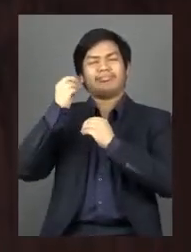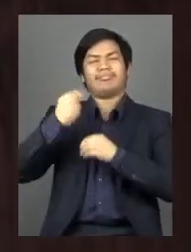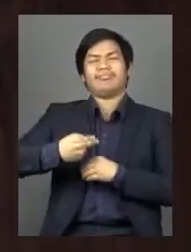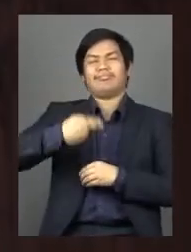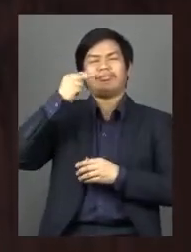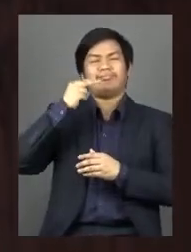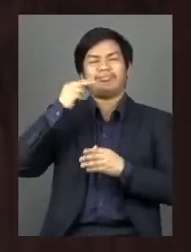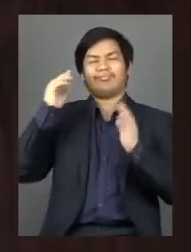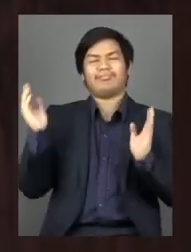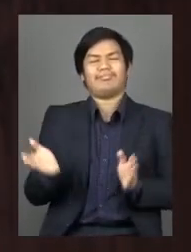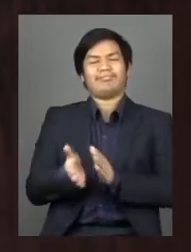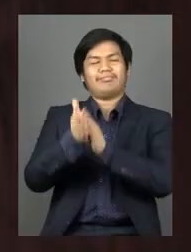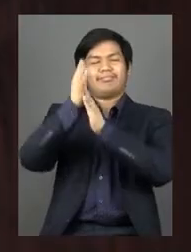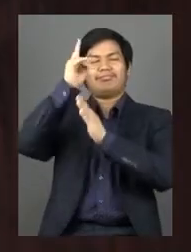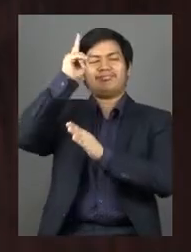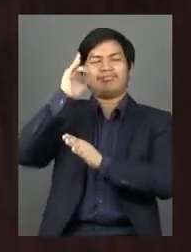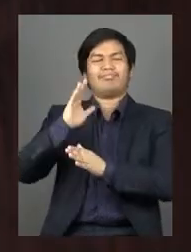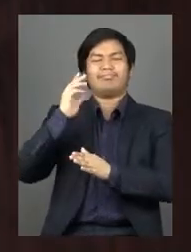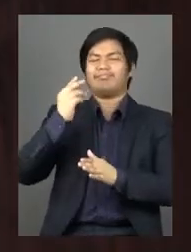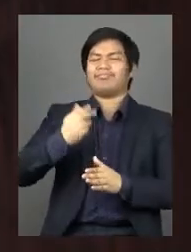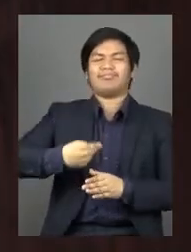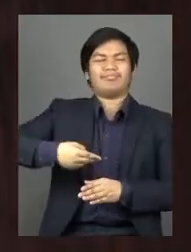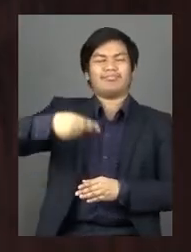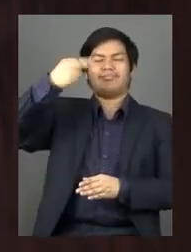praise, O God Most High.